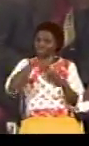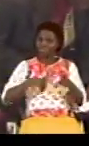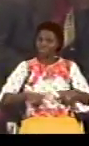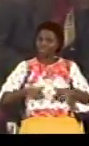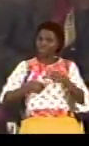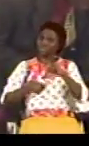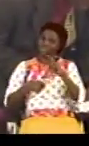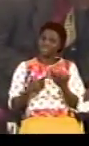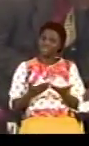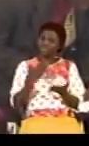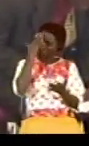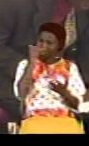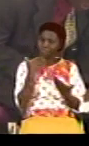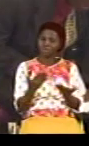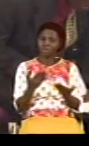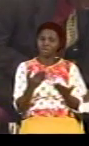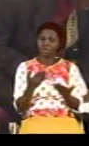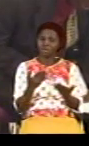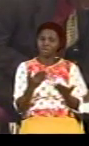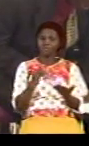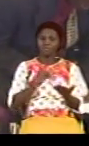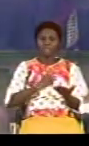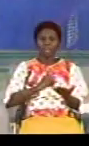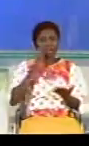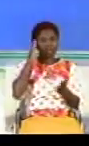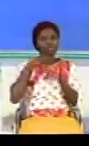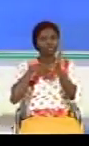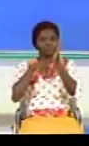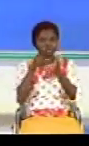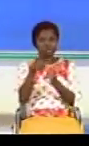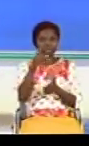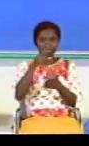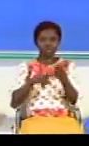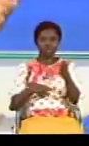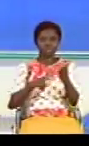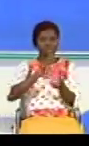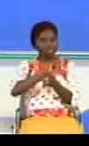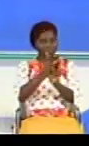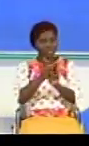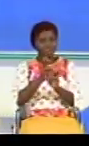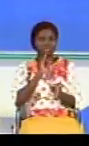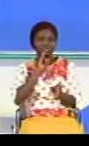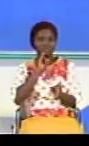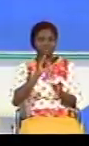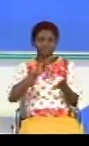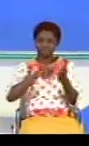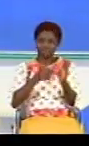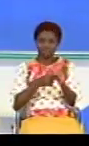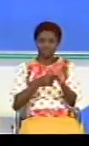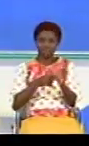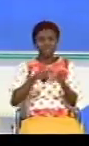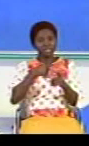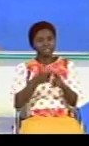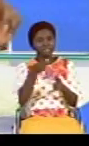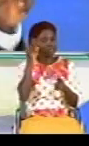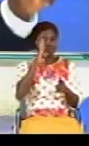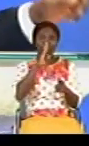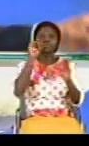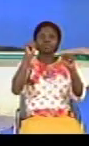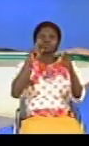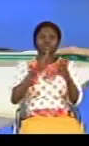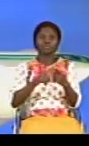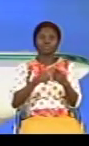you what repentance is, and then you'll be able to measure it yourself. If you have